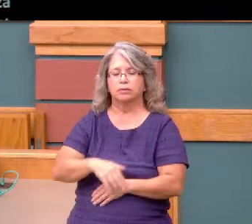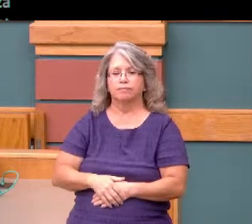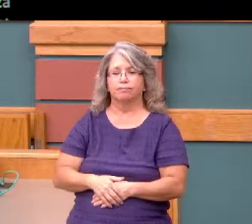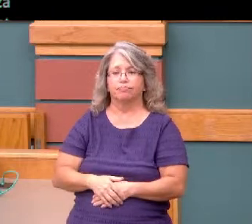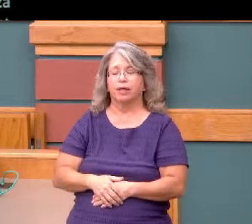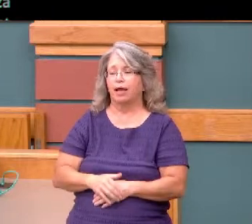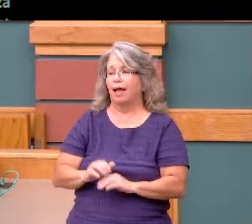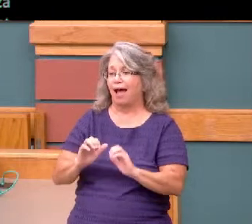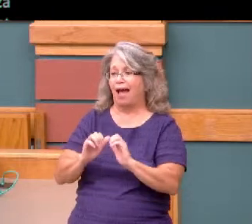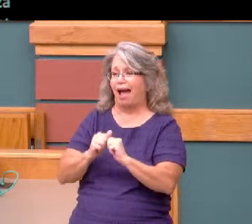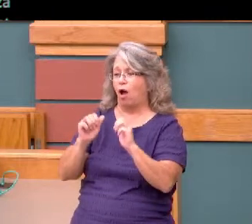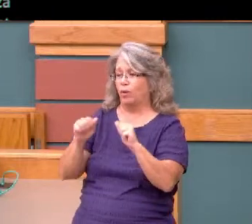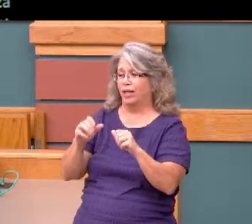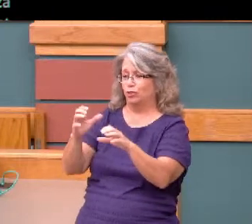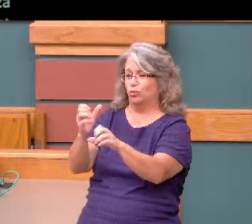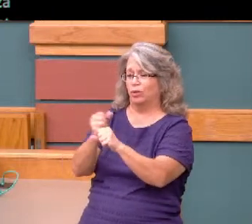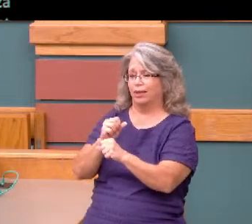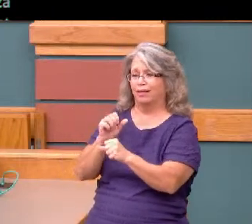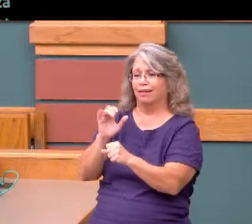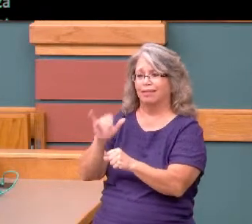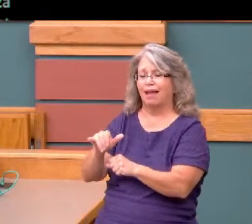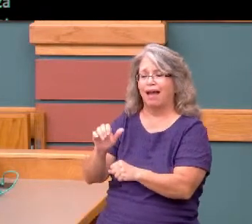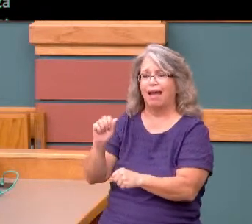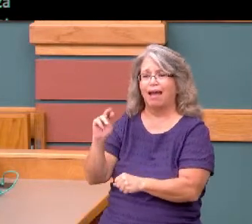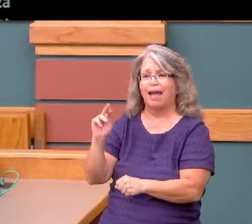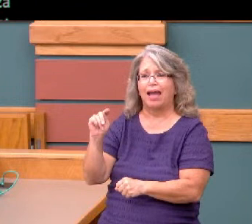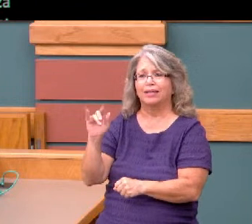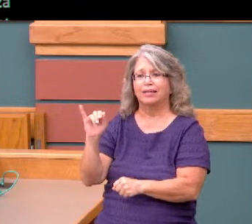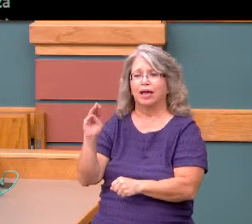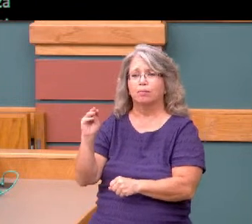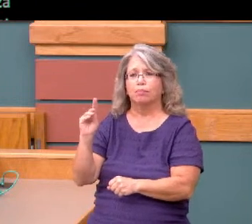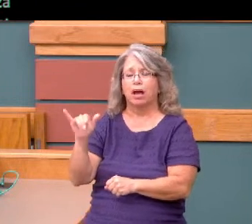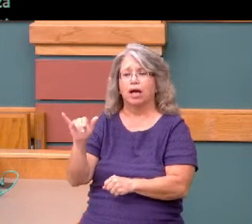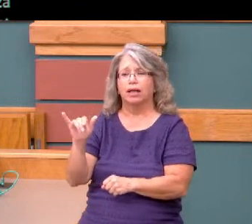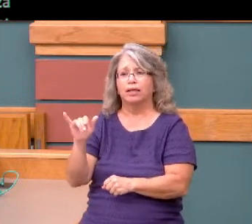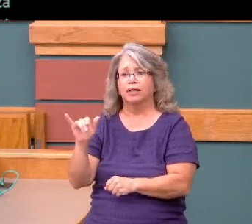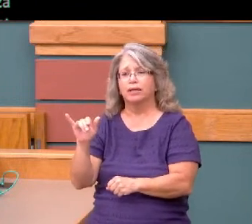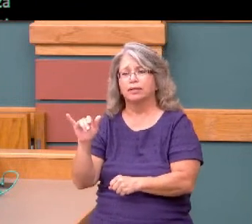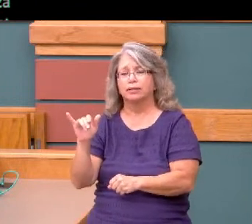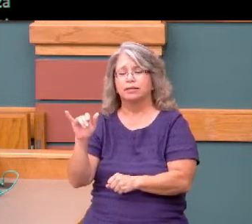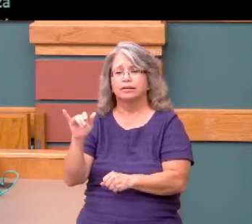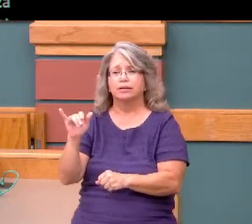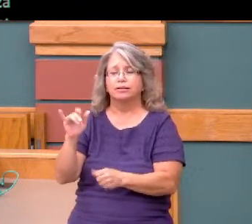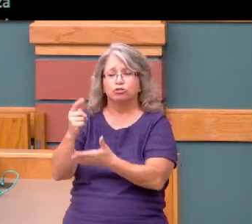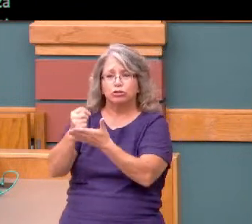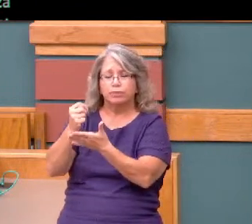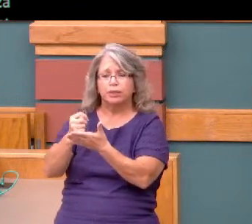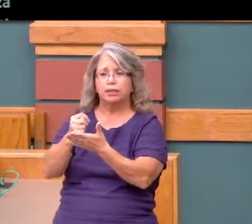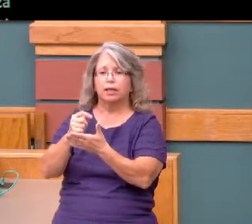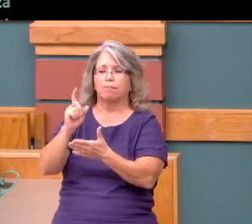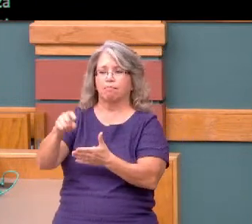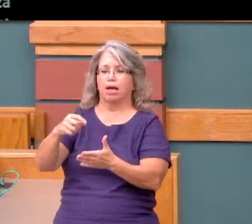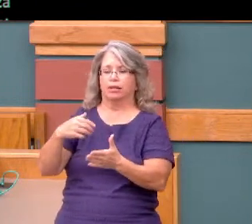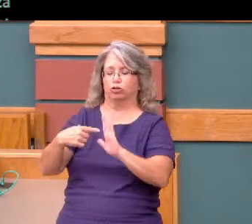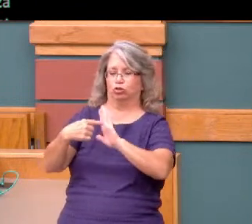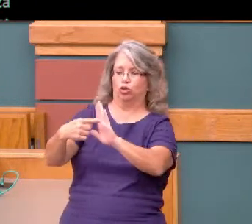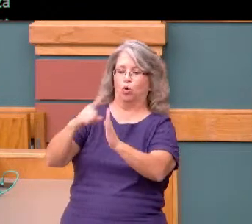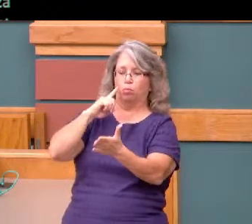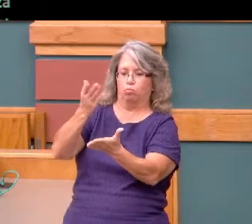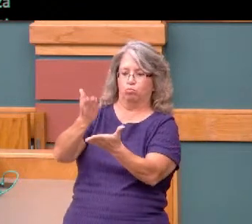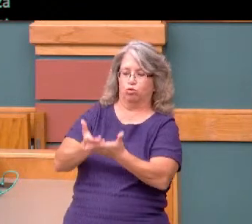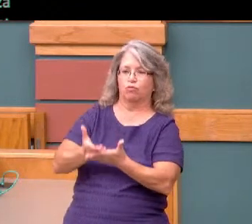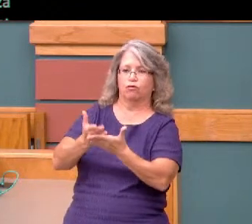monoclonal antibodies, you have to either test positive for COVID-19 and have proof of that, or get a referral from your